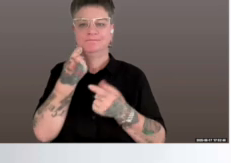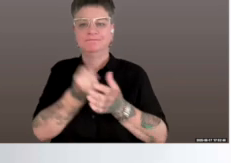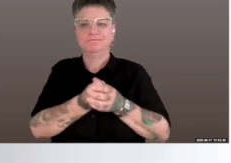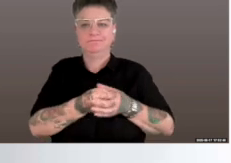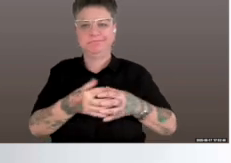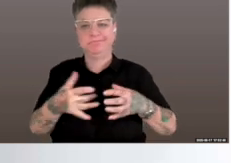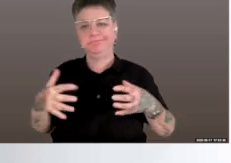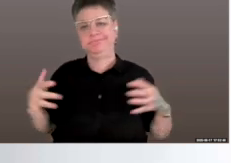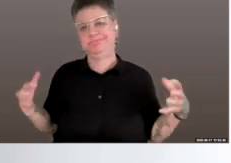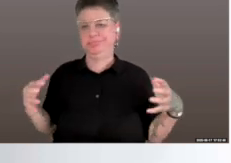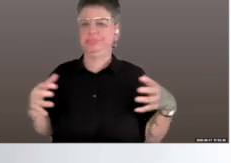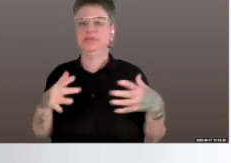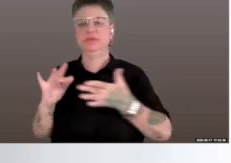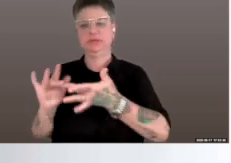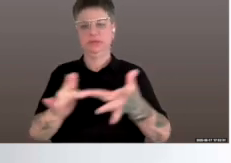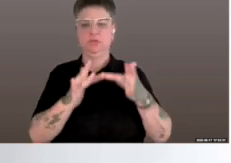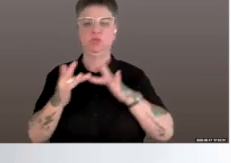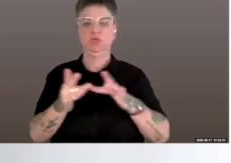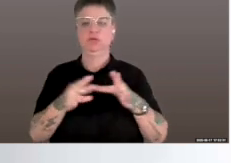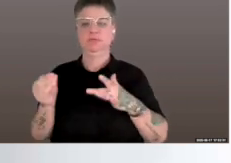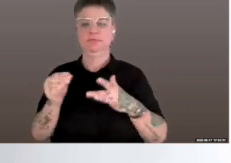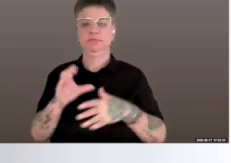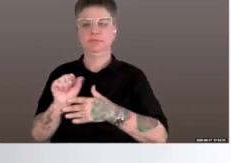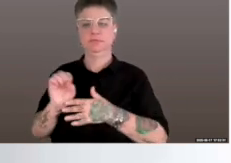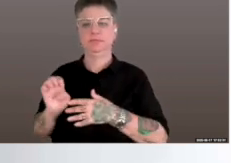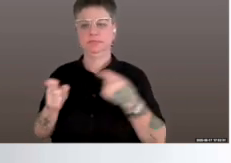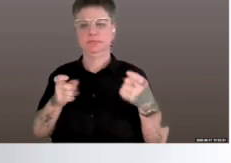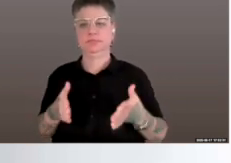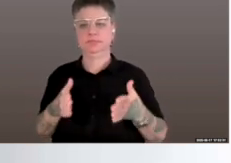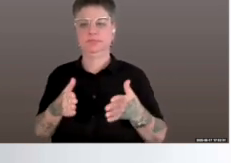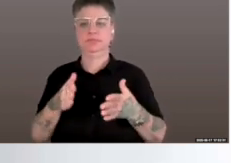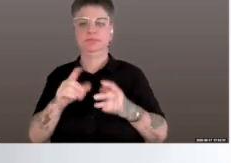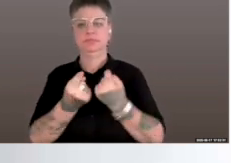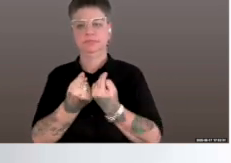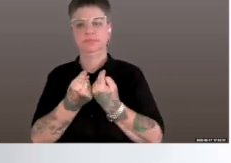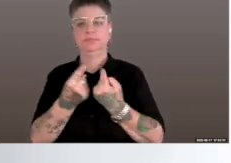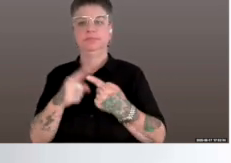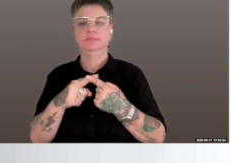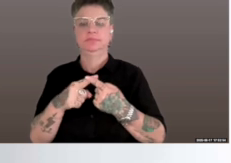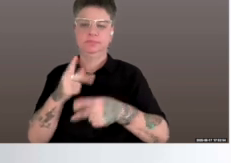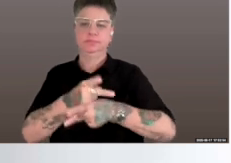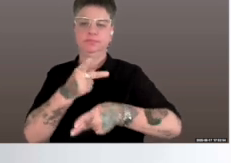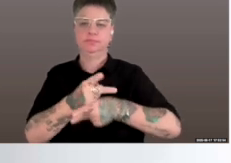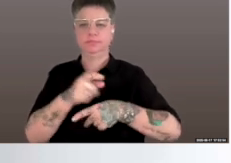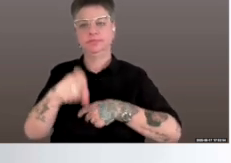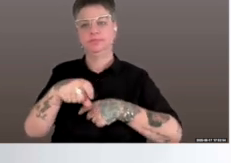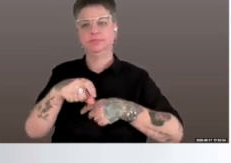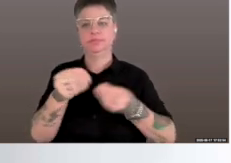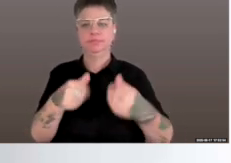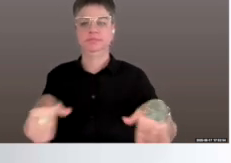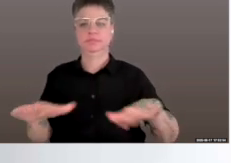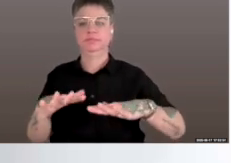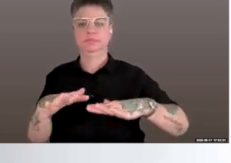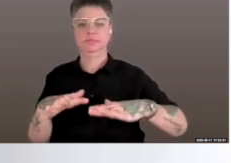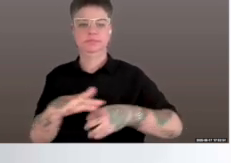for low-income households to purchase an e-bike with the current incentive amounts. Staff may hold a public work group to